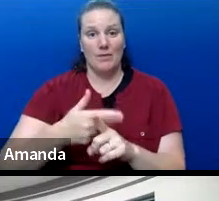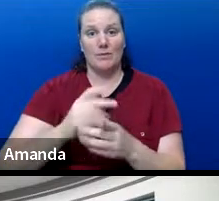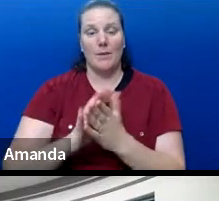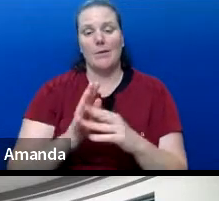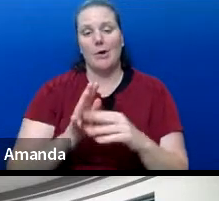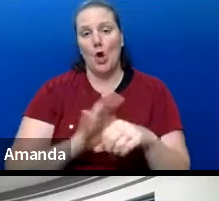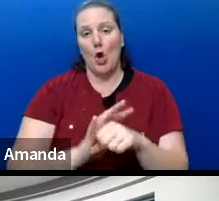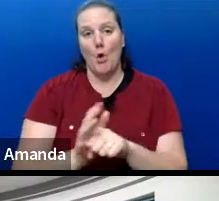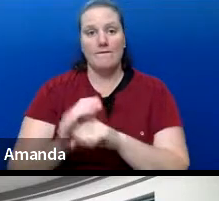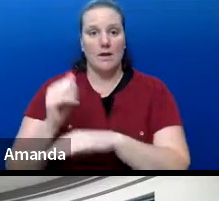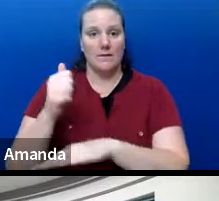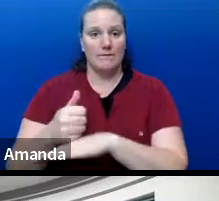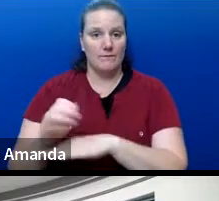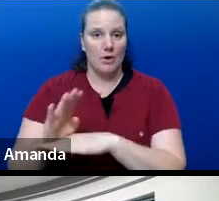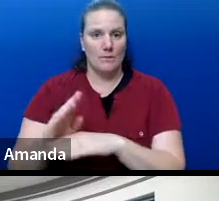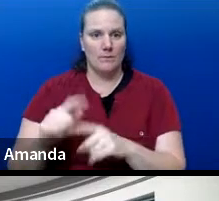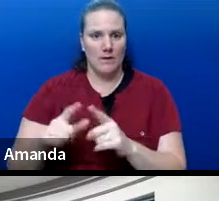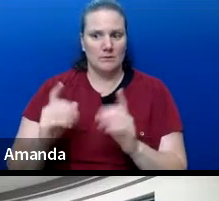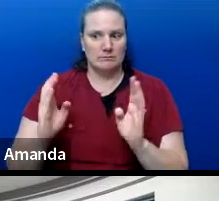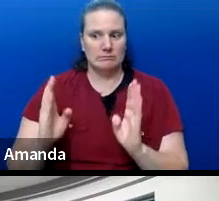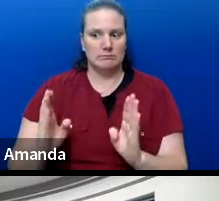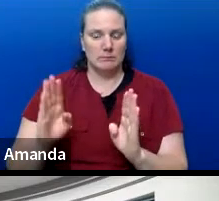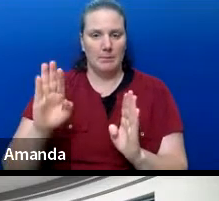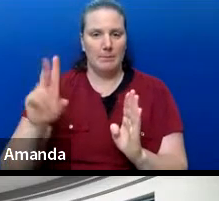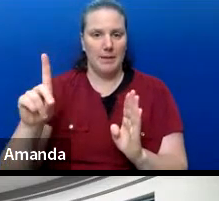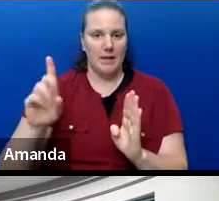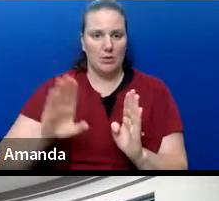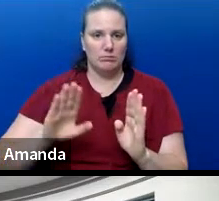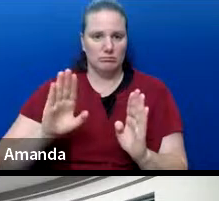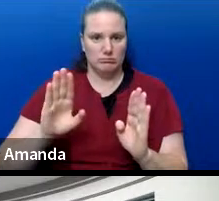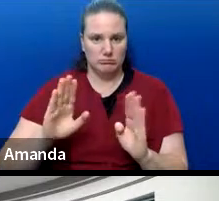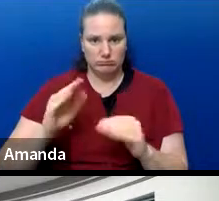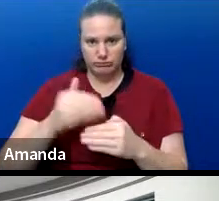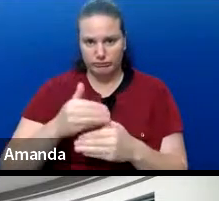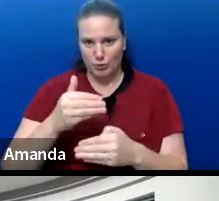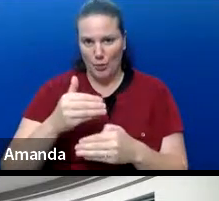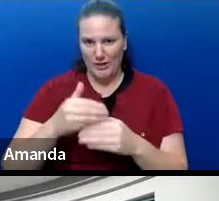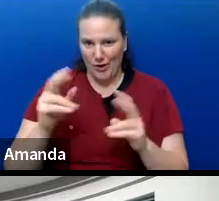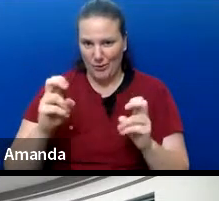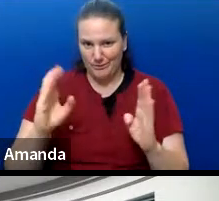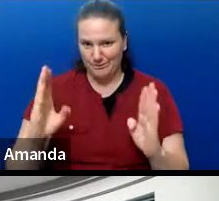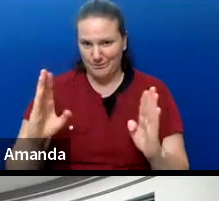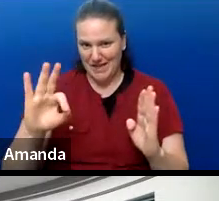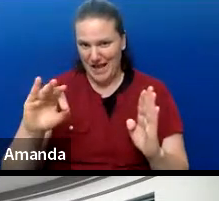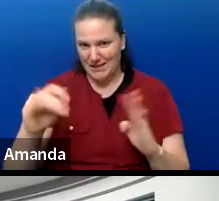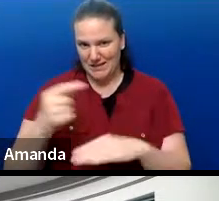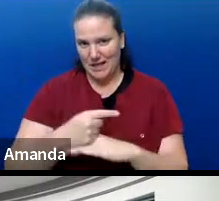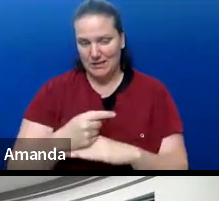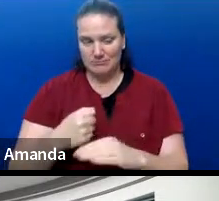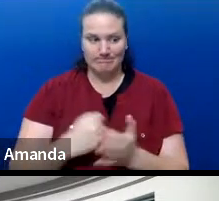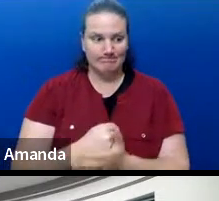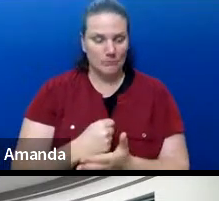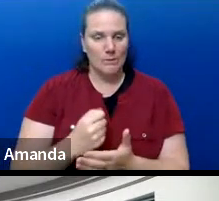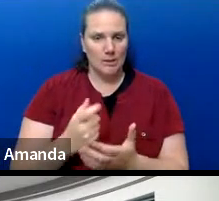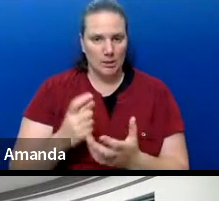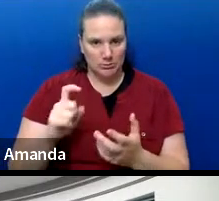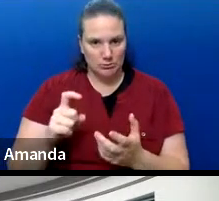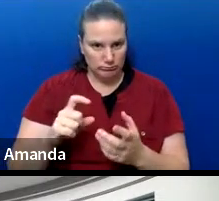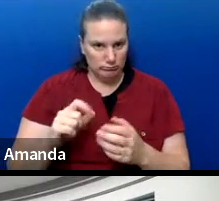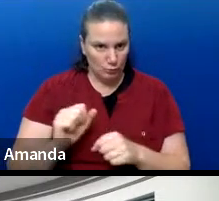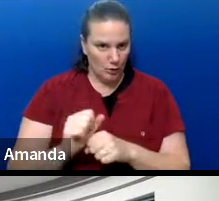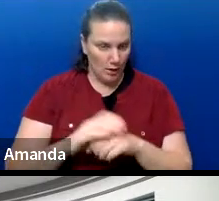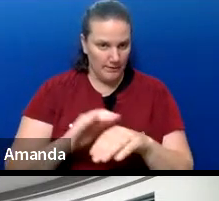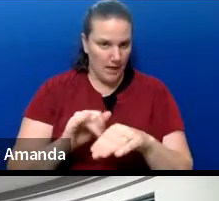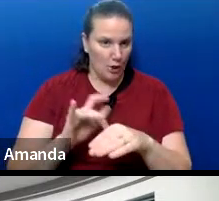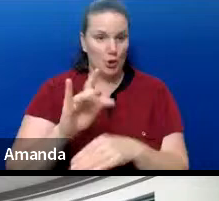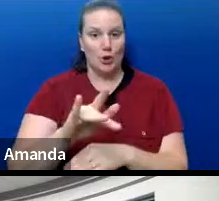the bid window was 90 days. So it's like, well, you know, gee whiz, we need to get this going early. So is there a way, have you given